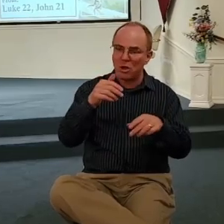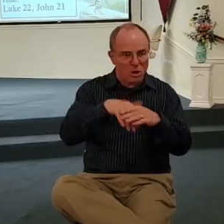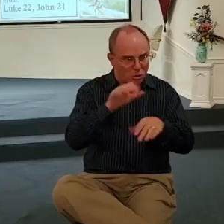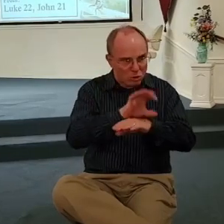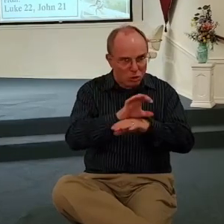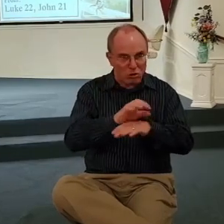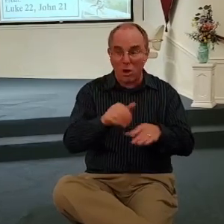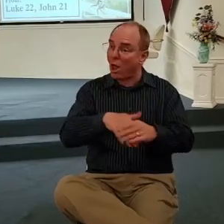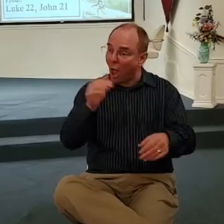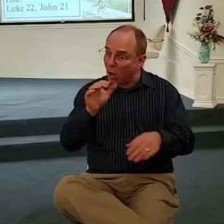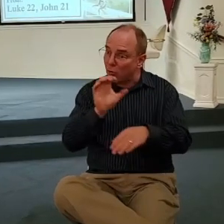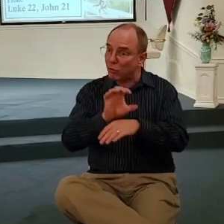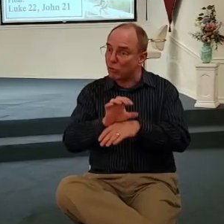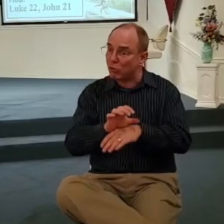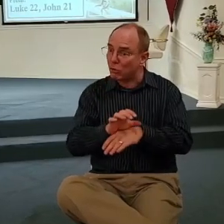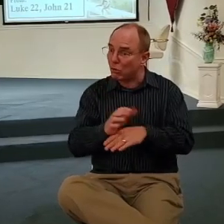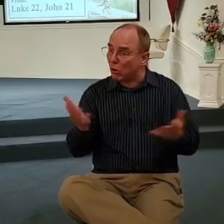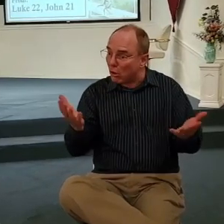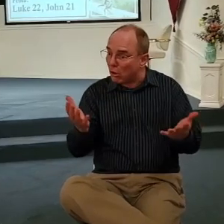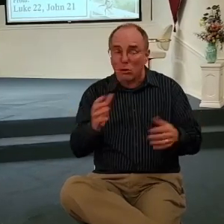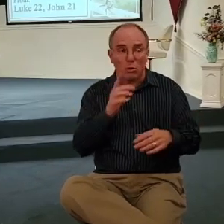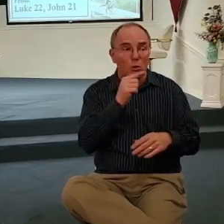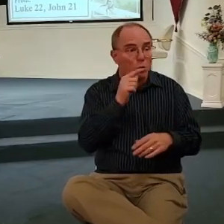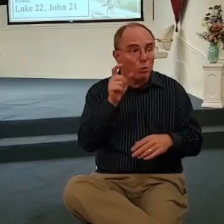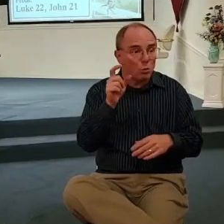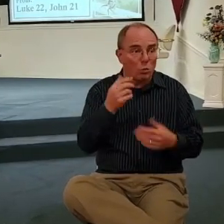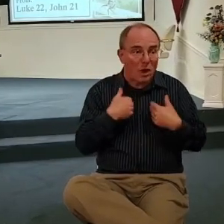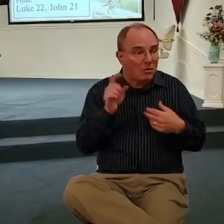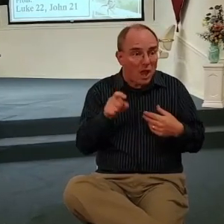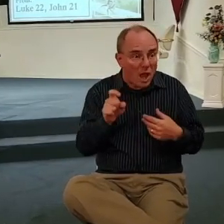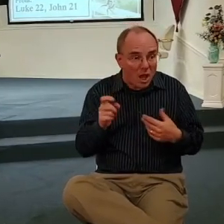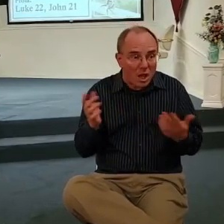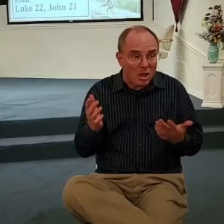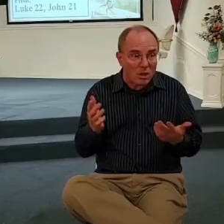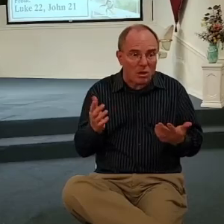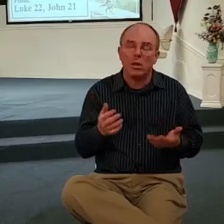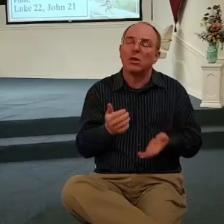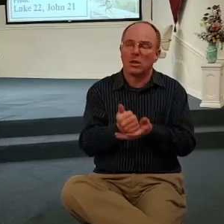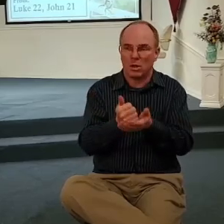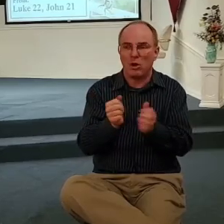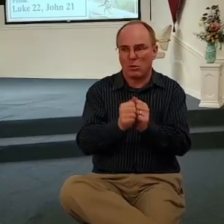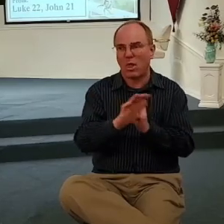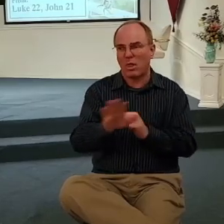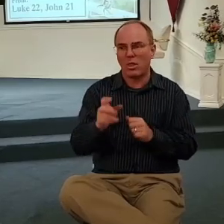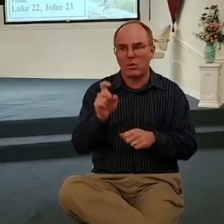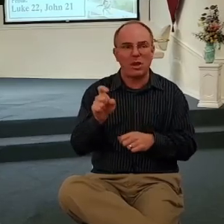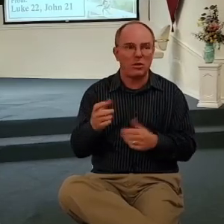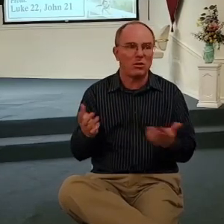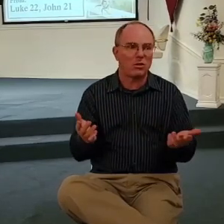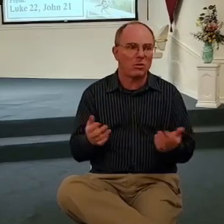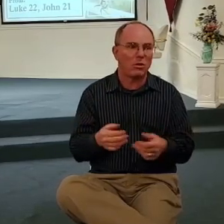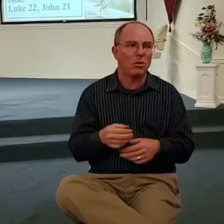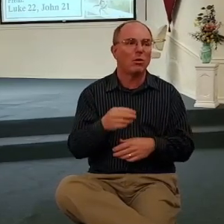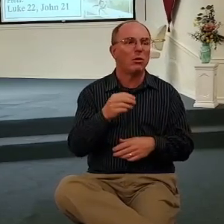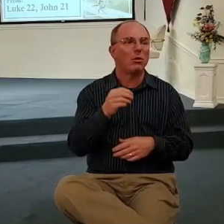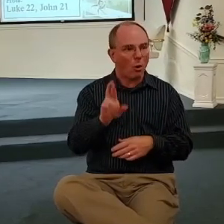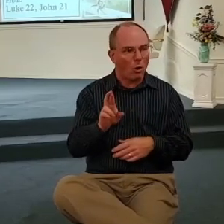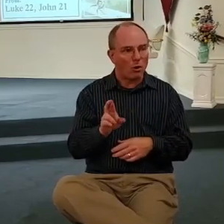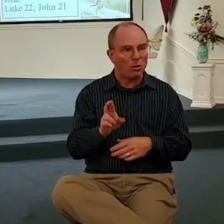need, see fit to meet their needs. Or